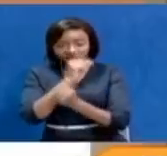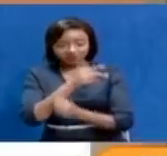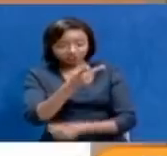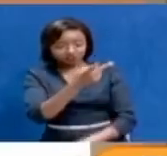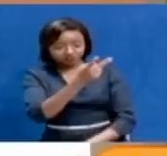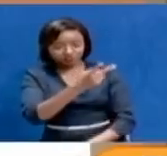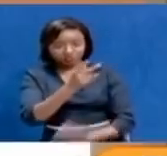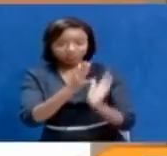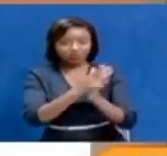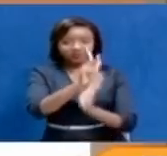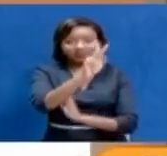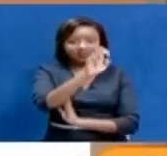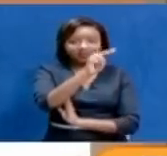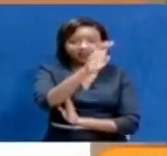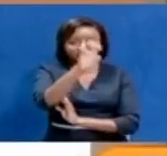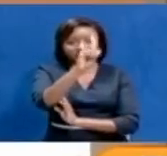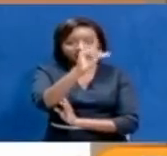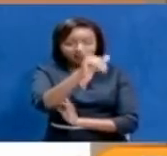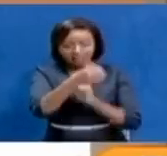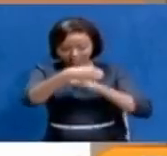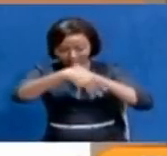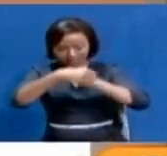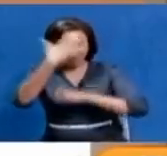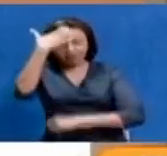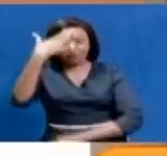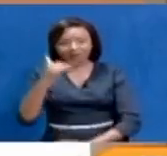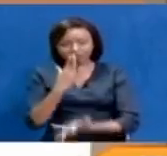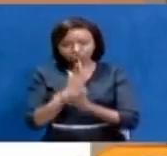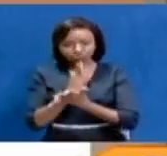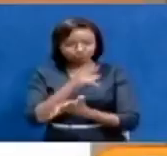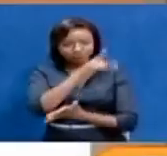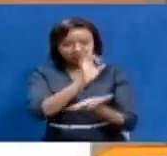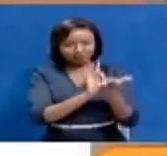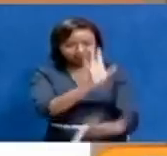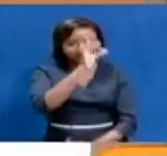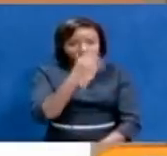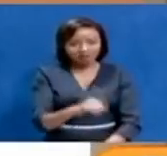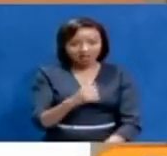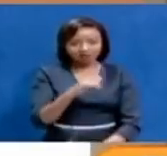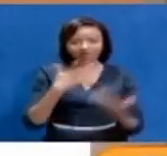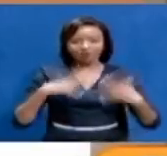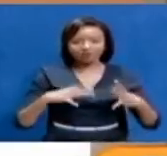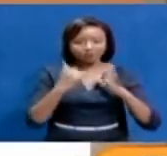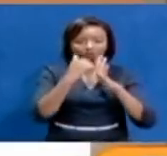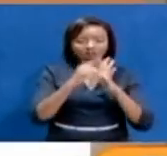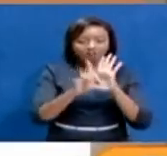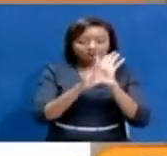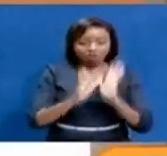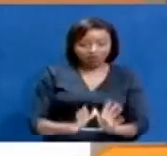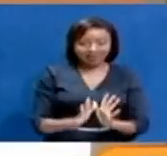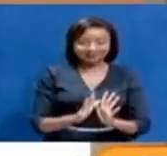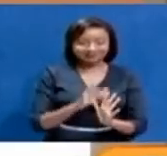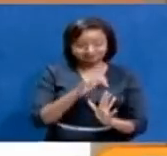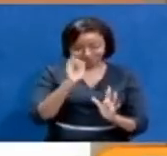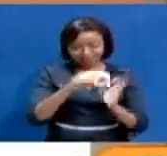General Kennedy Ogeto to explain why they should not be scrapped from the list of advocates and membership of